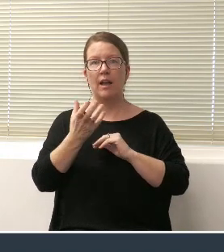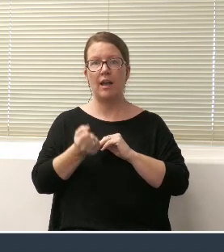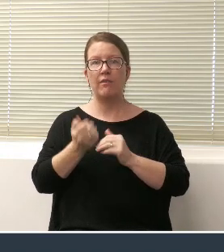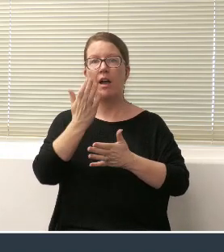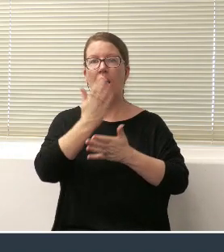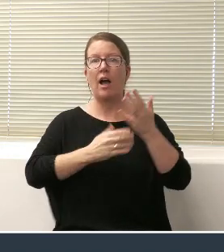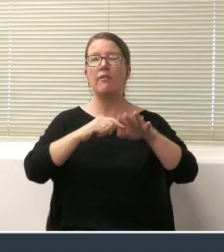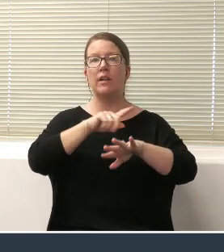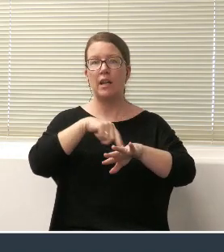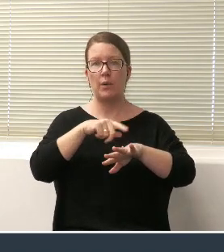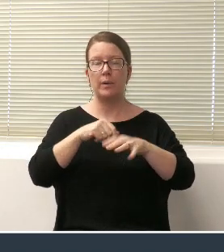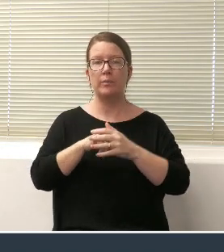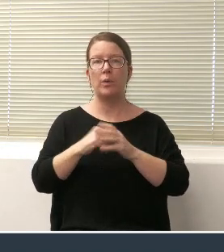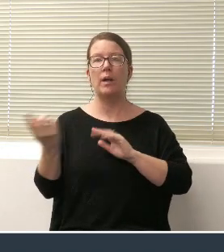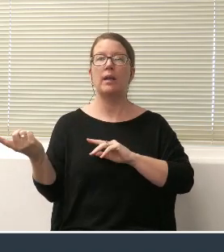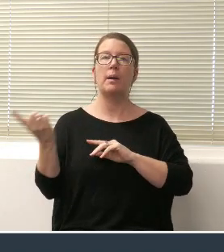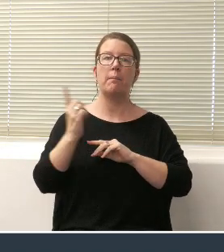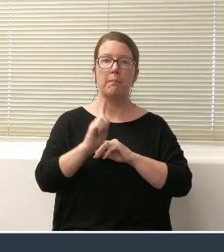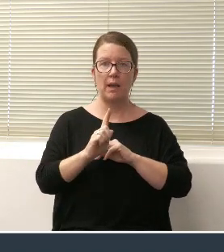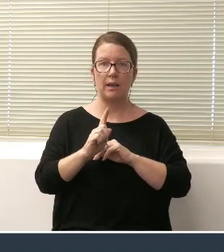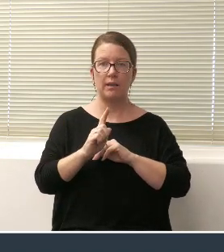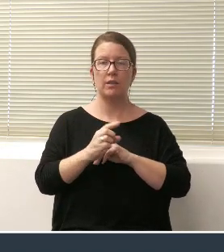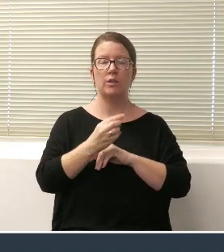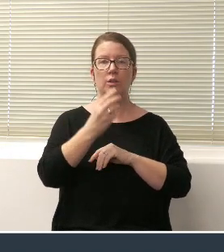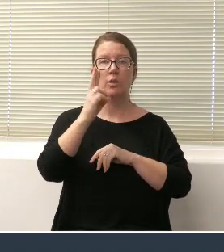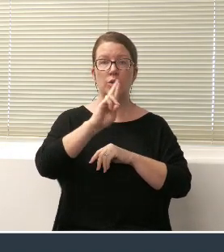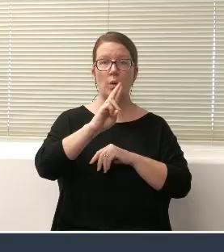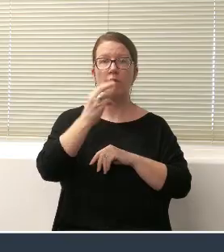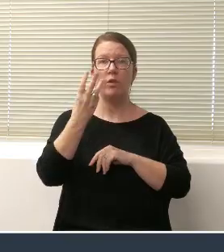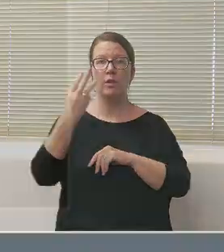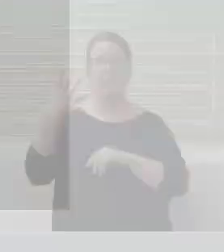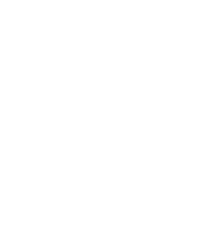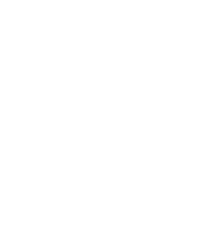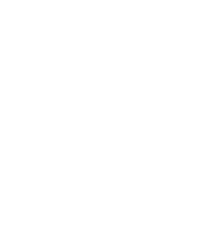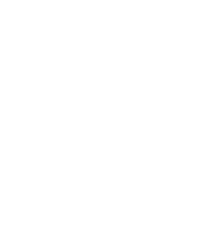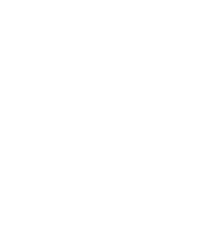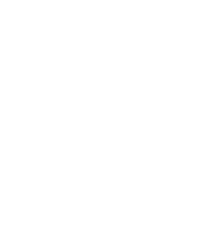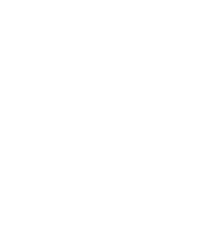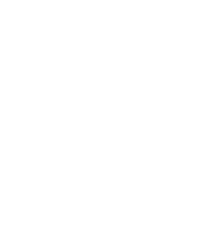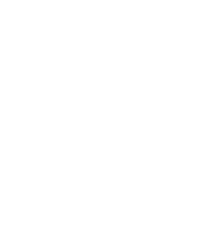half an hour. So we'll be back starting at 12:35.